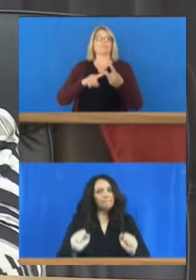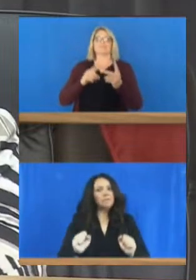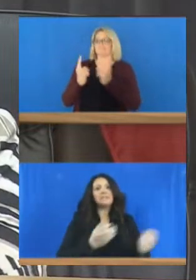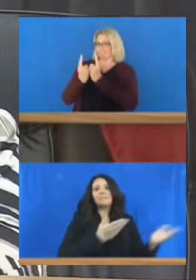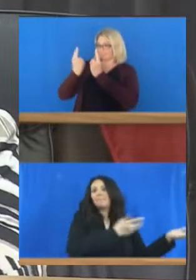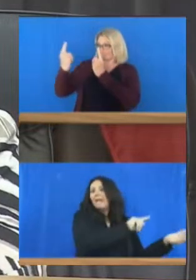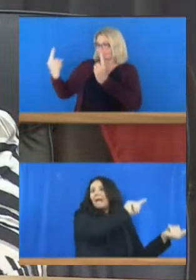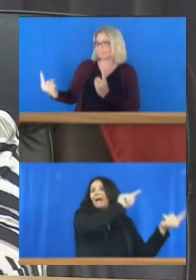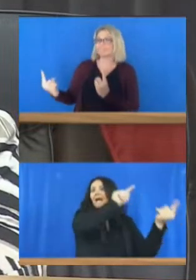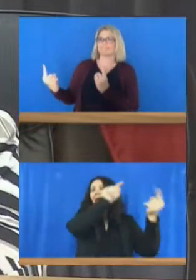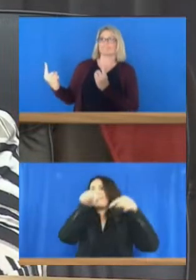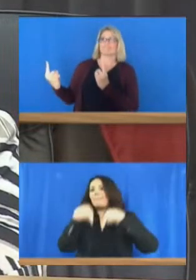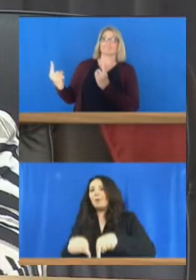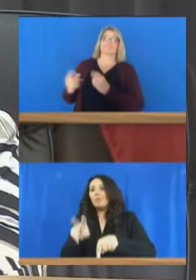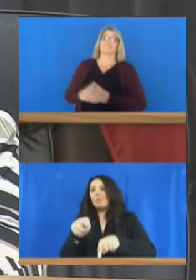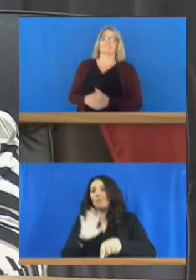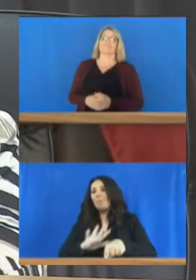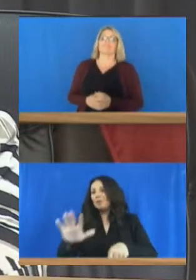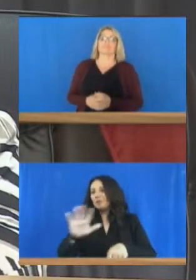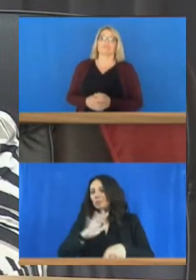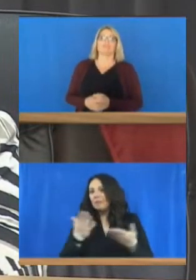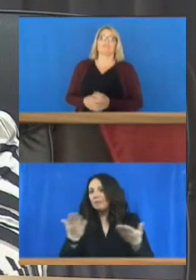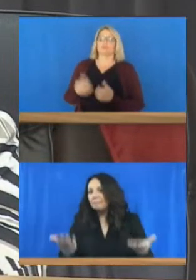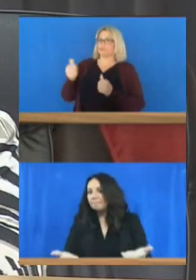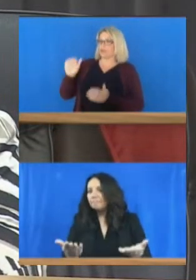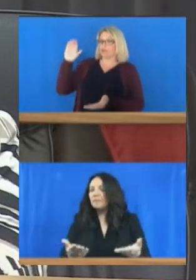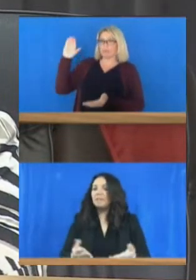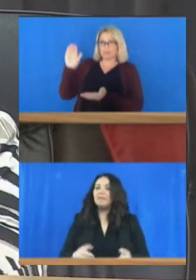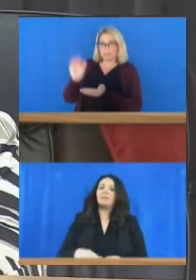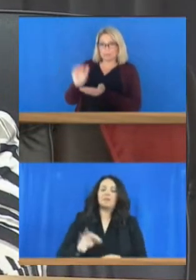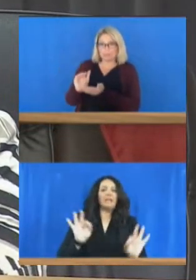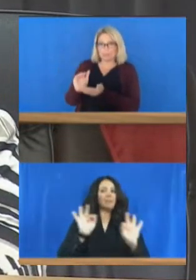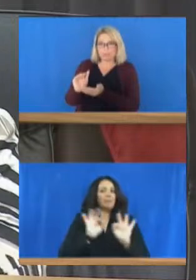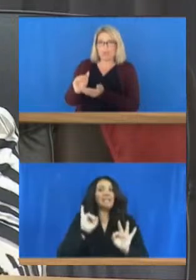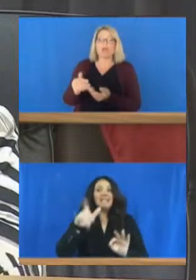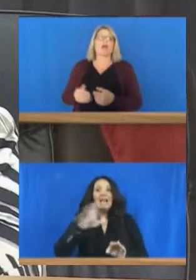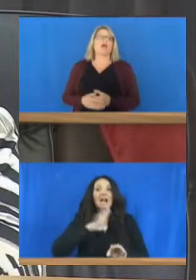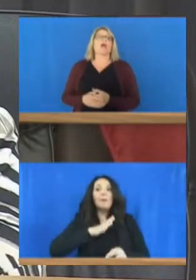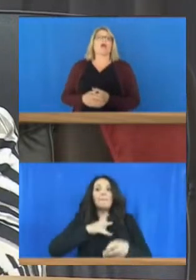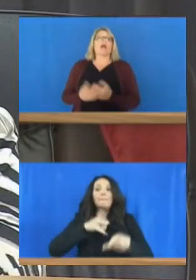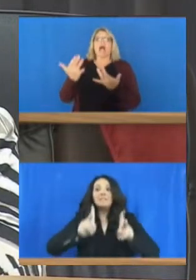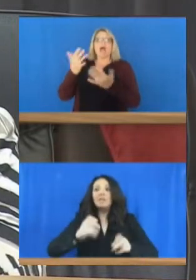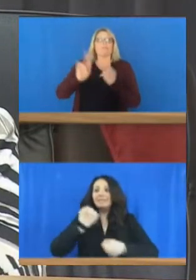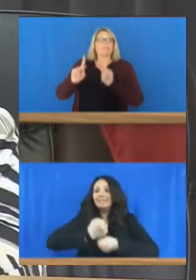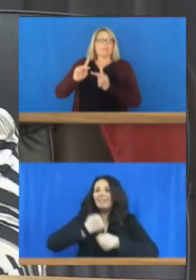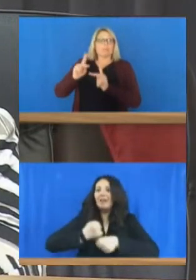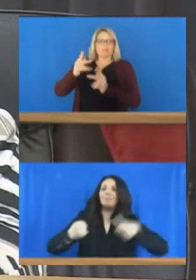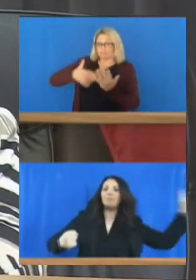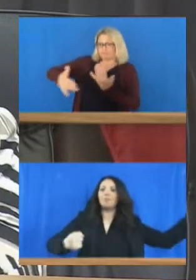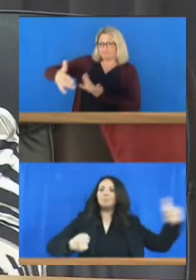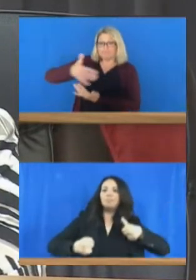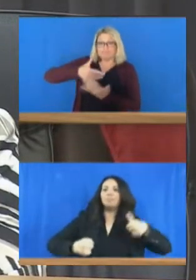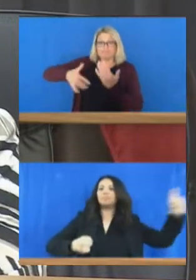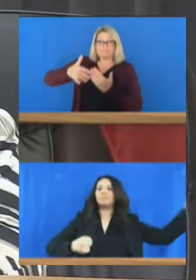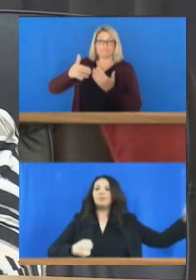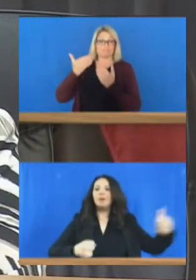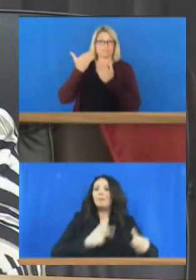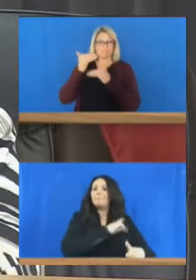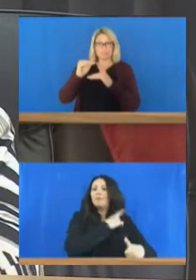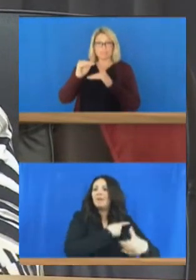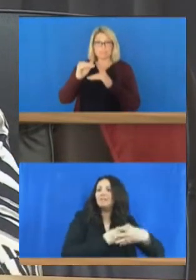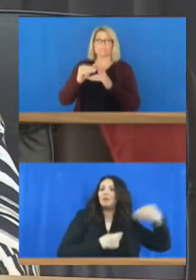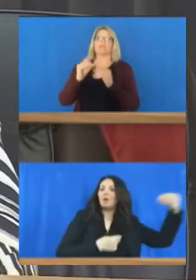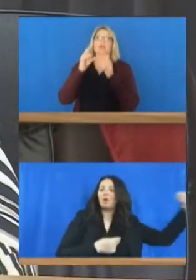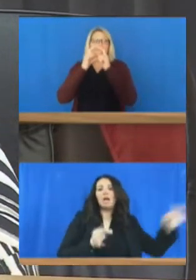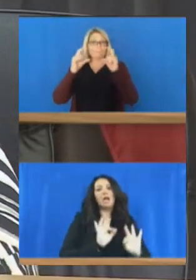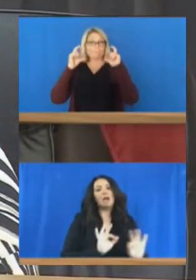ICU ward, and 4 of these cases are hospitalized elsewhere in Canada. New Brunswick now has 149 active cases